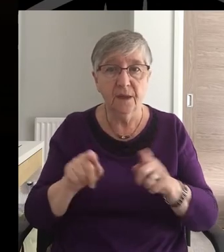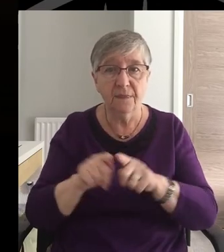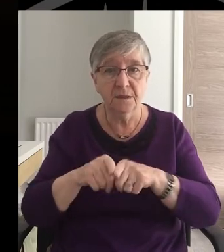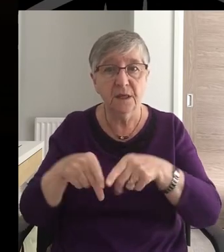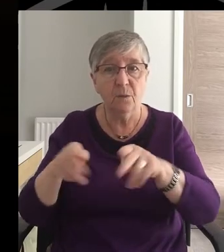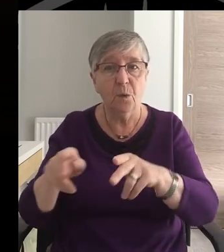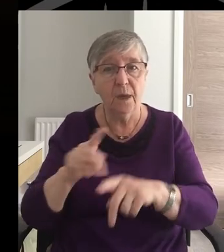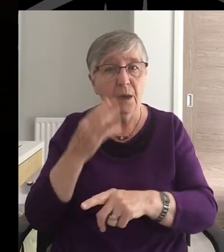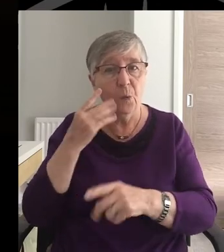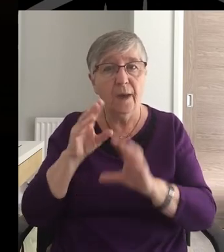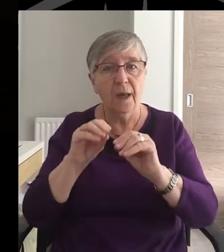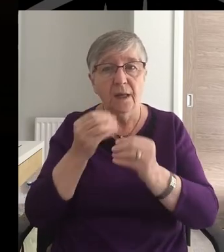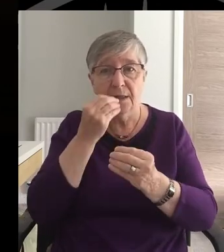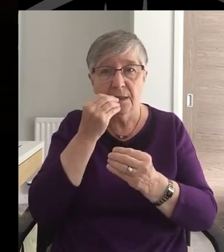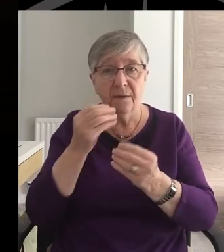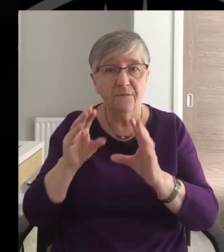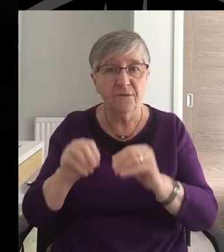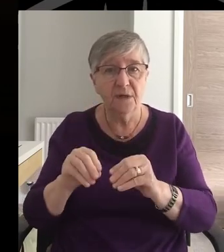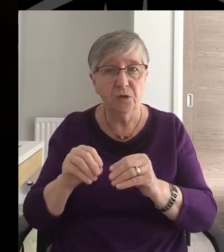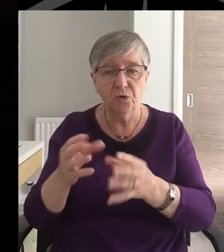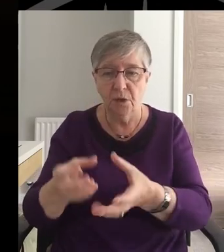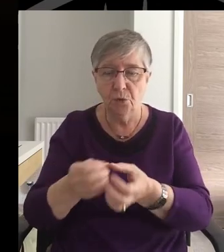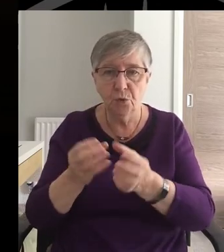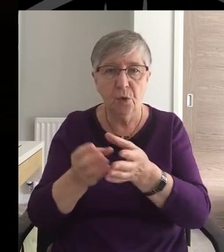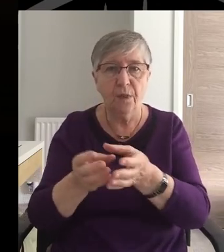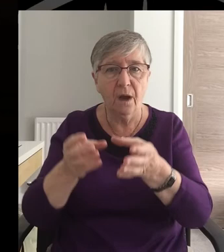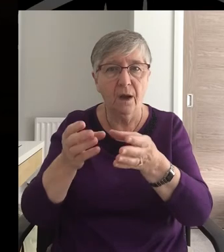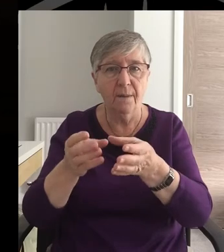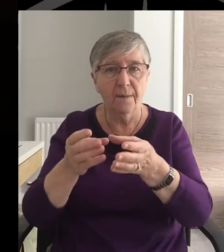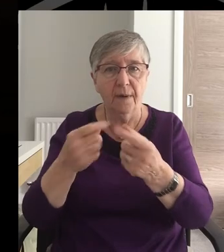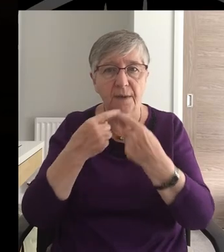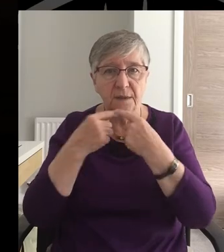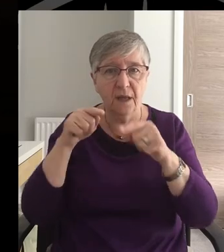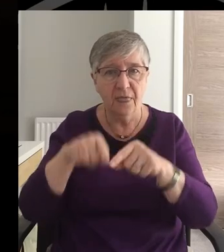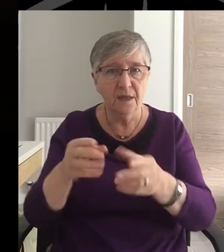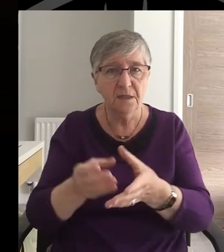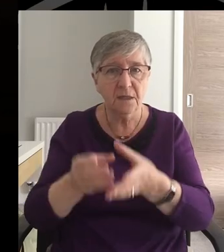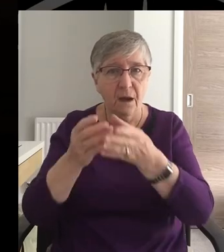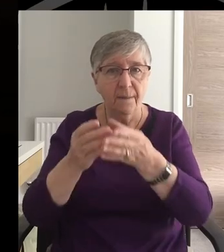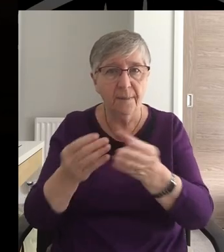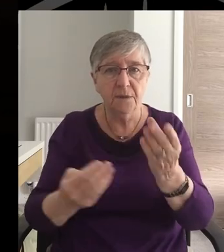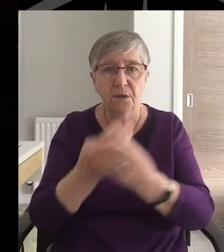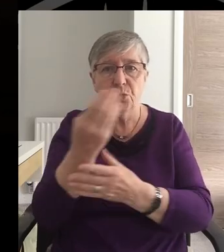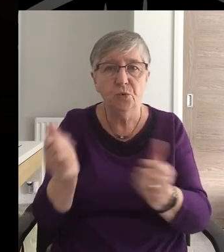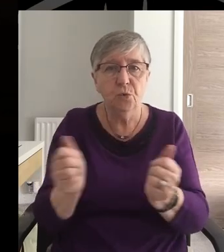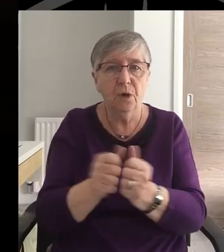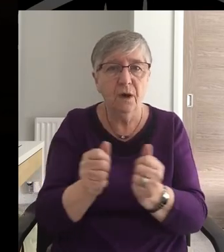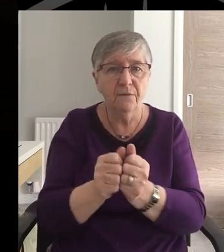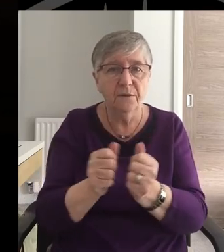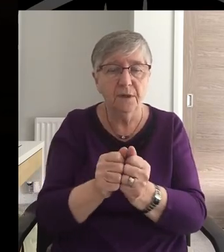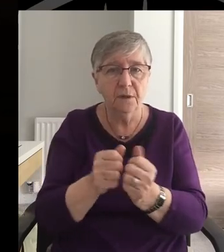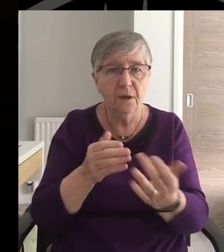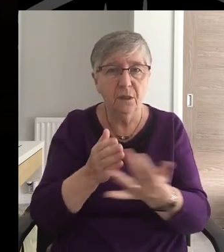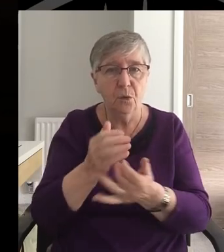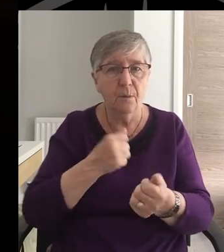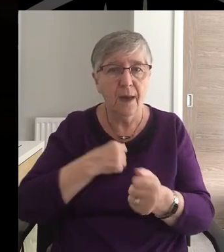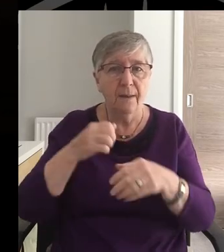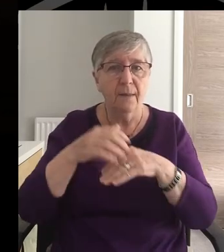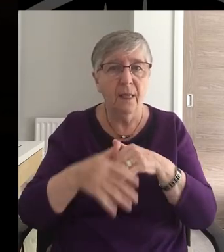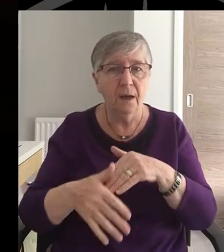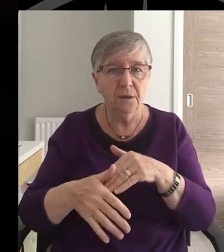way, after supper He took the cup, saying This cup is the new covenant in my blood